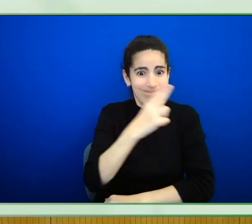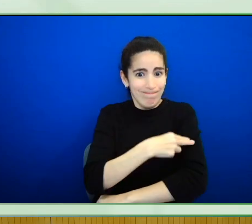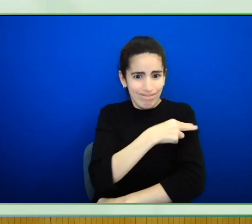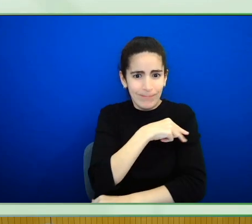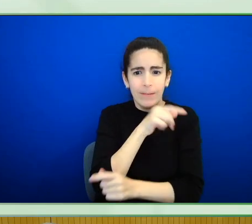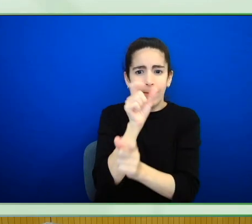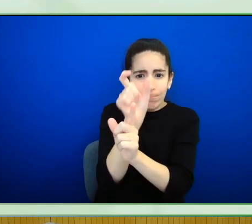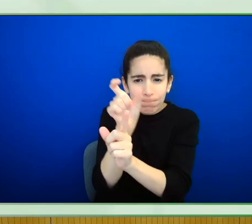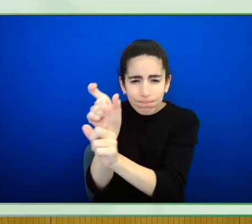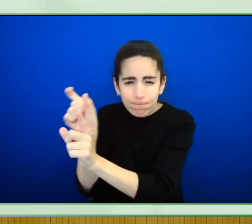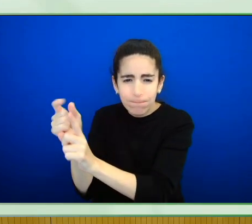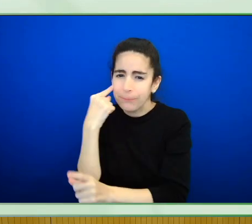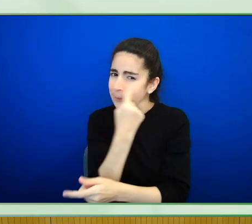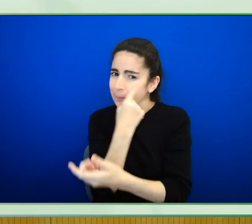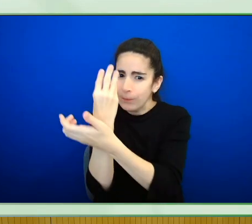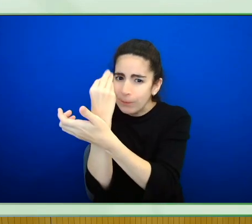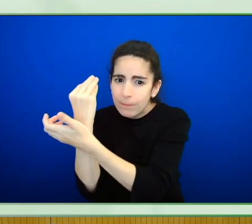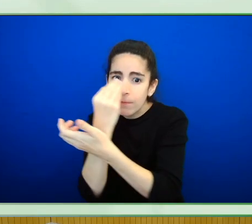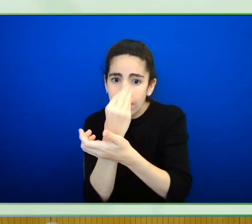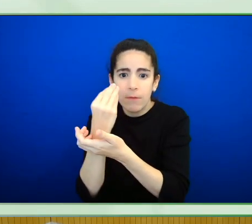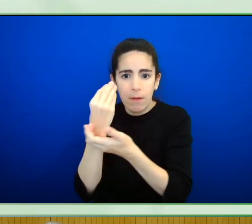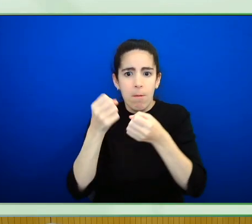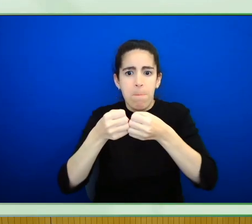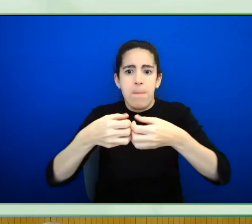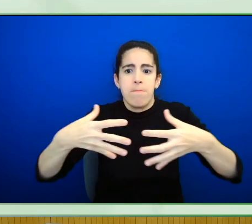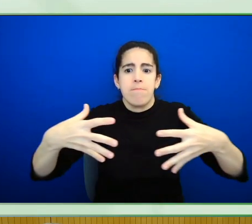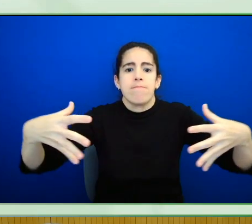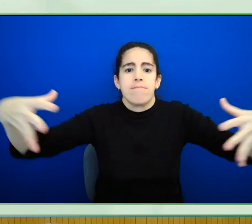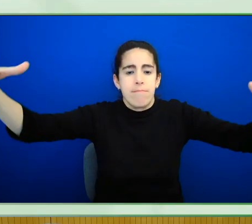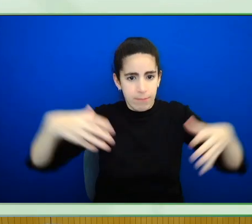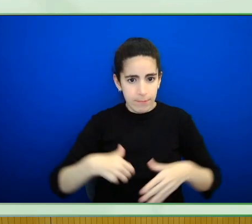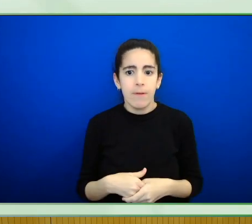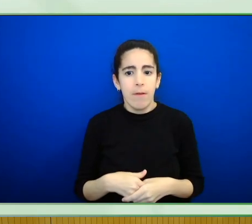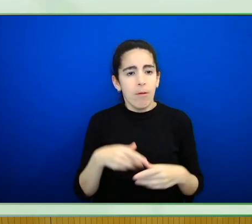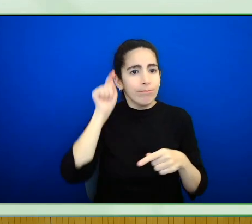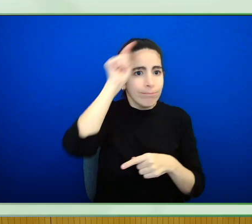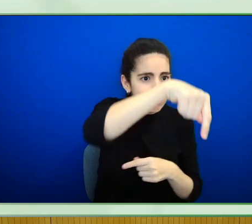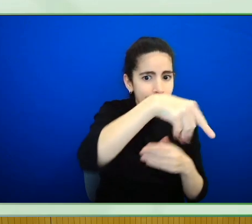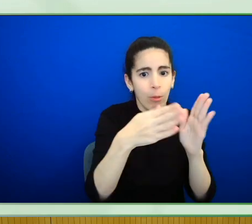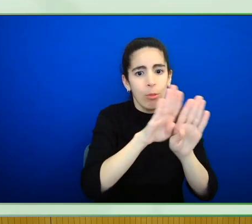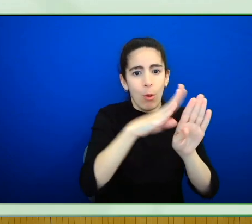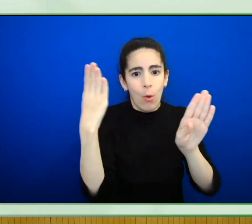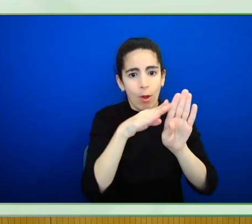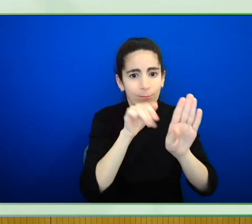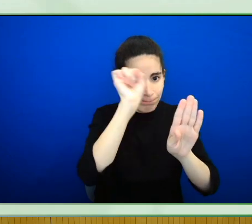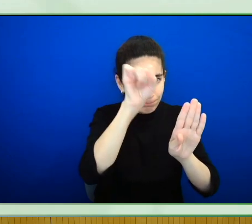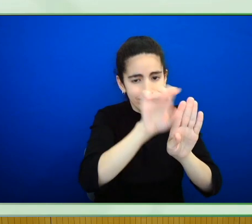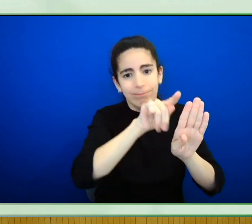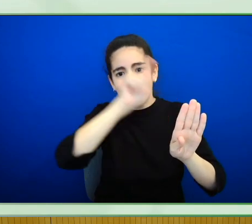level, door-to-door surveys, and in school. And the result is that